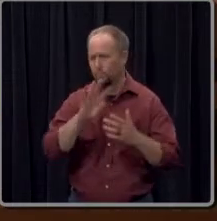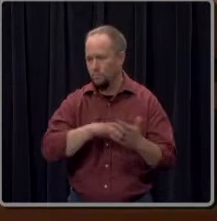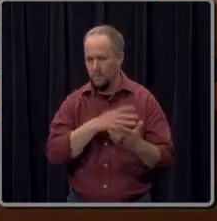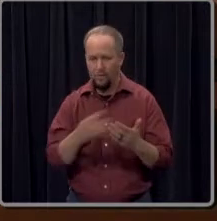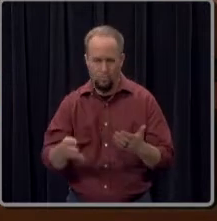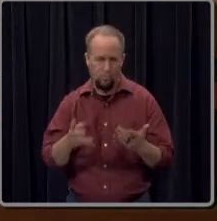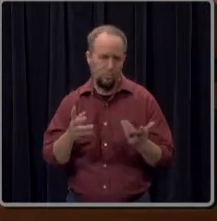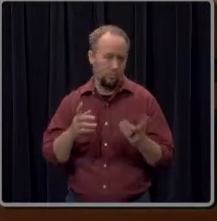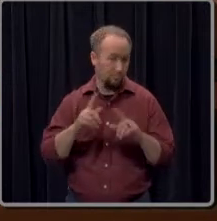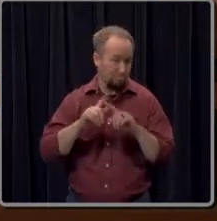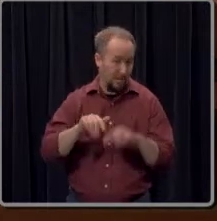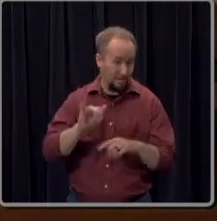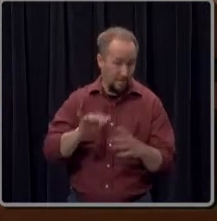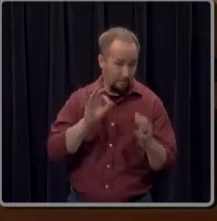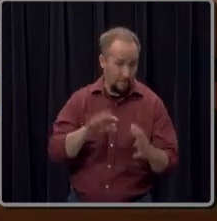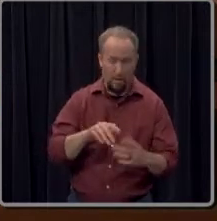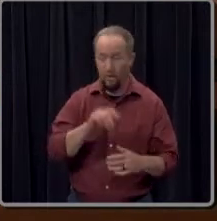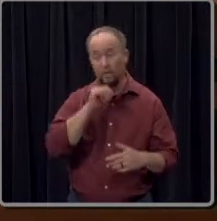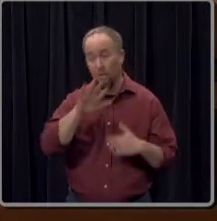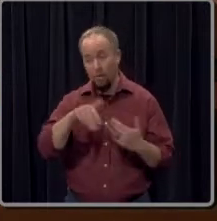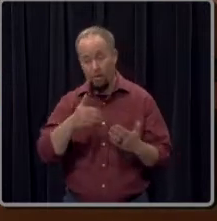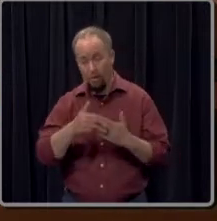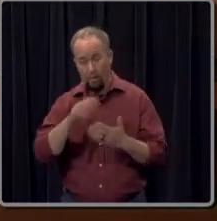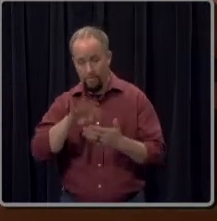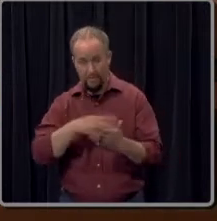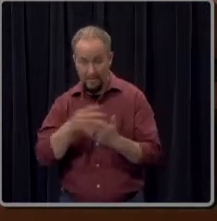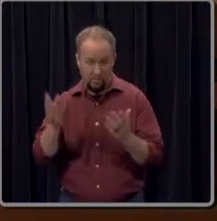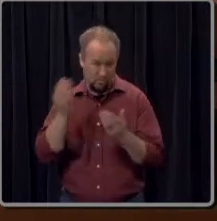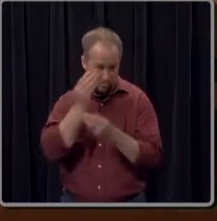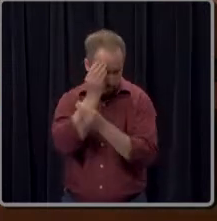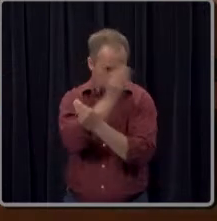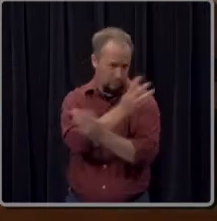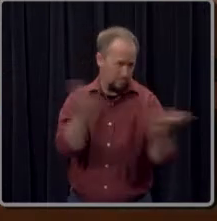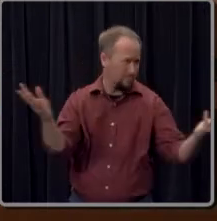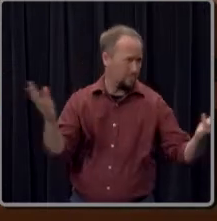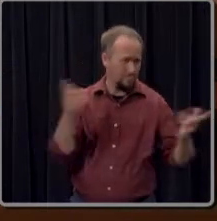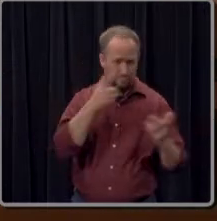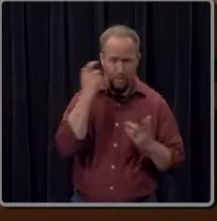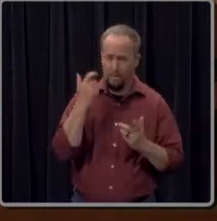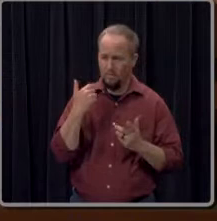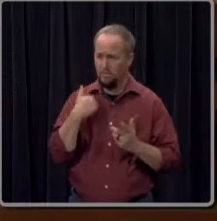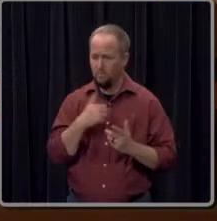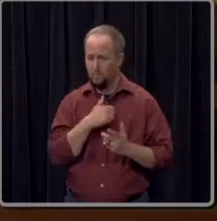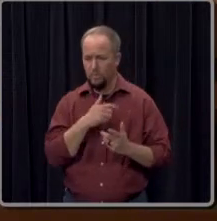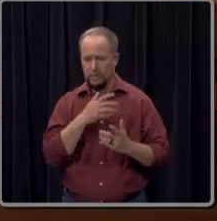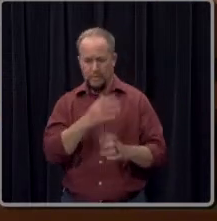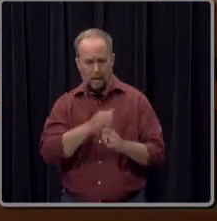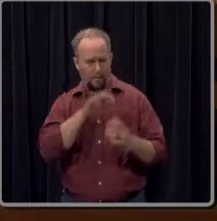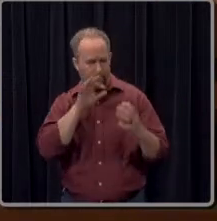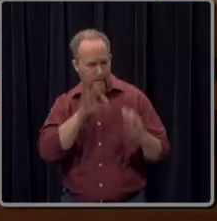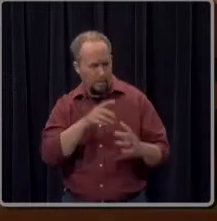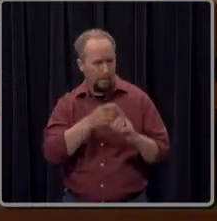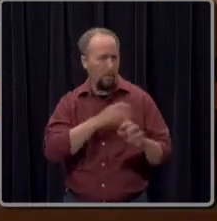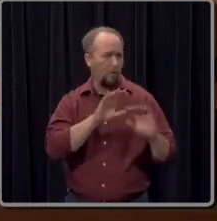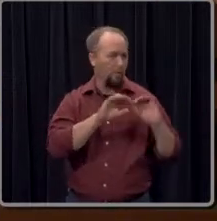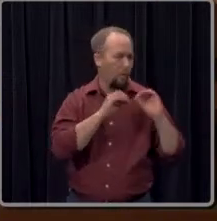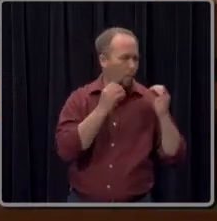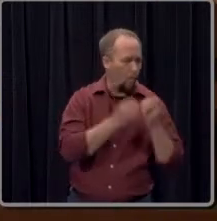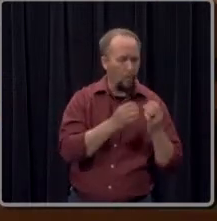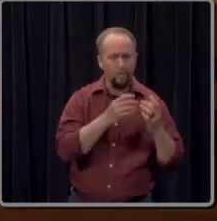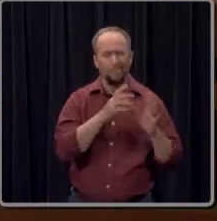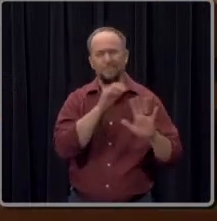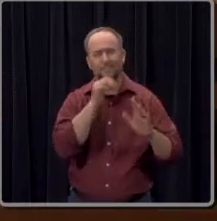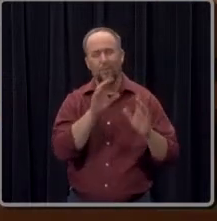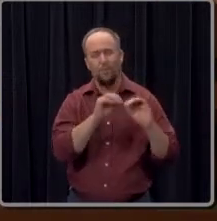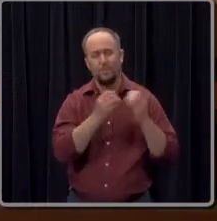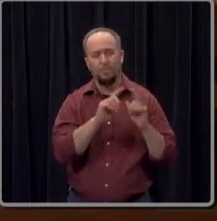say that not all those schedules have been shared publicly because, as we took feedback from not organizations,